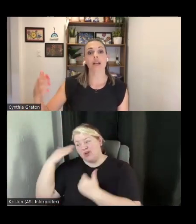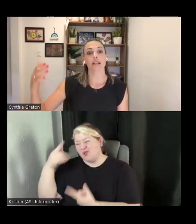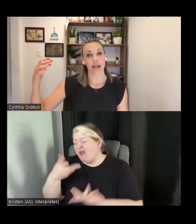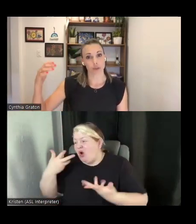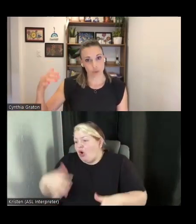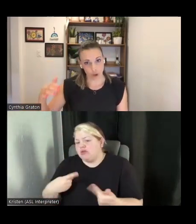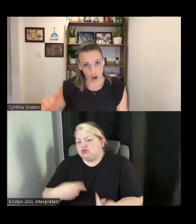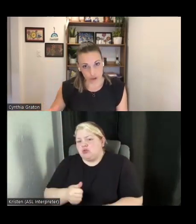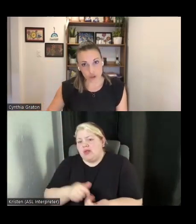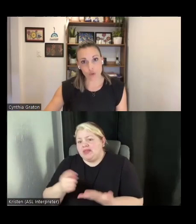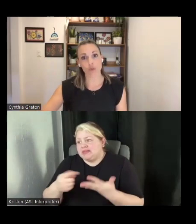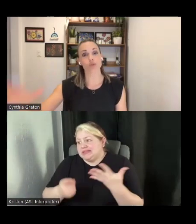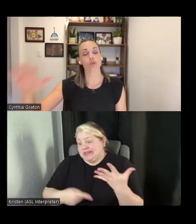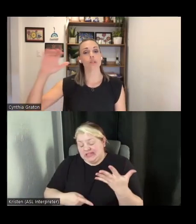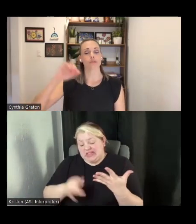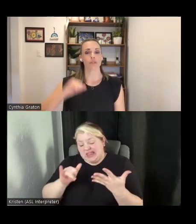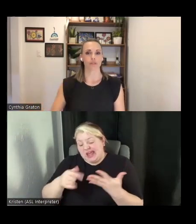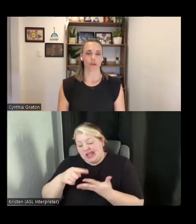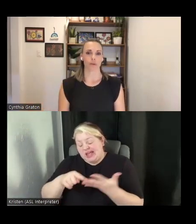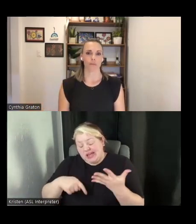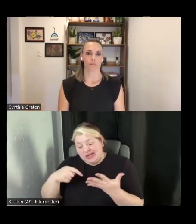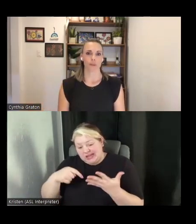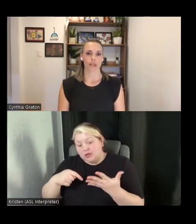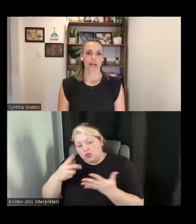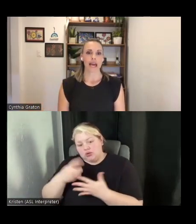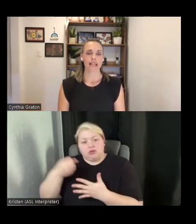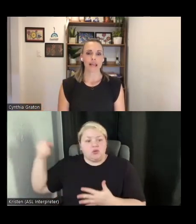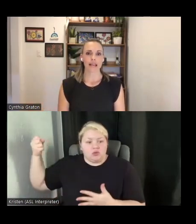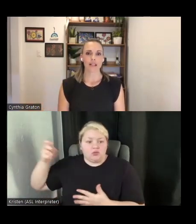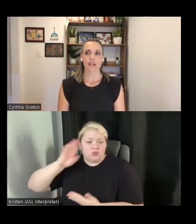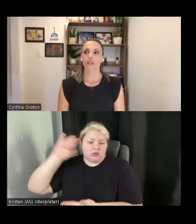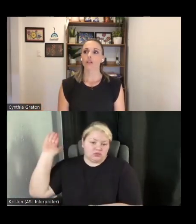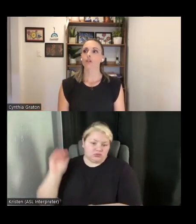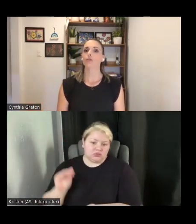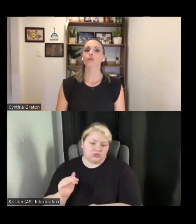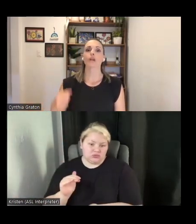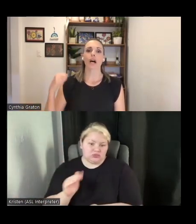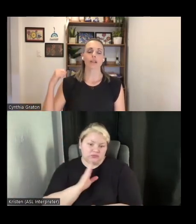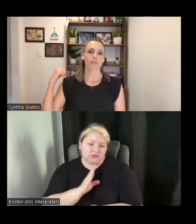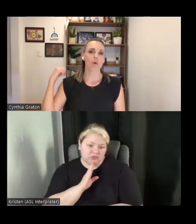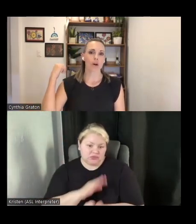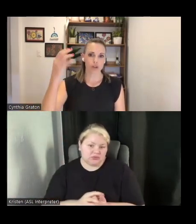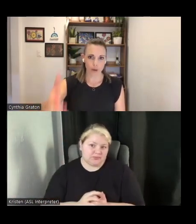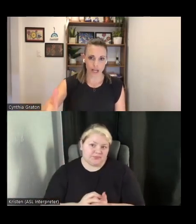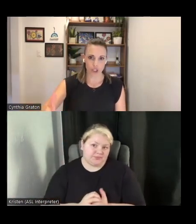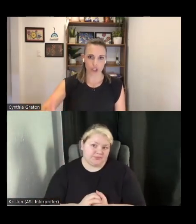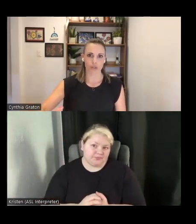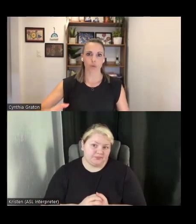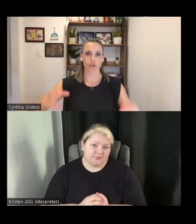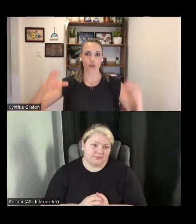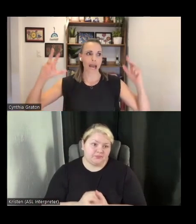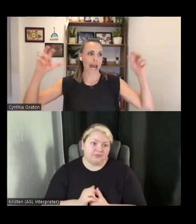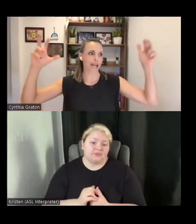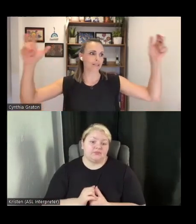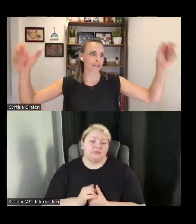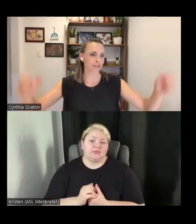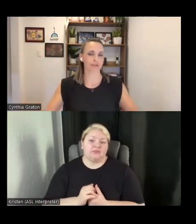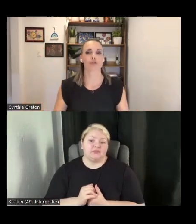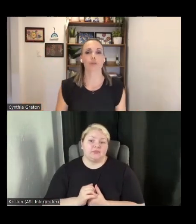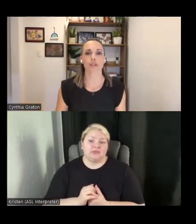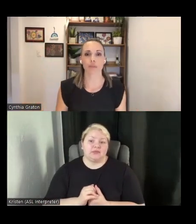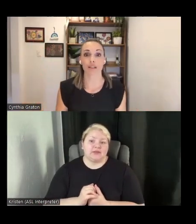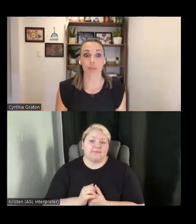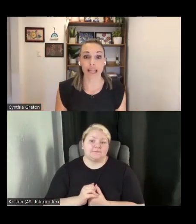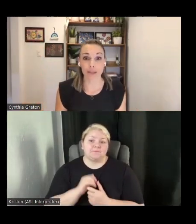meeting, that will also reduce the fever. And then you've got more traction with your